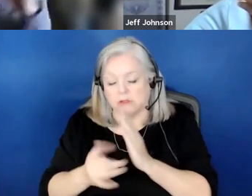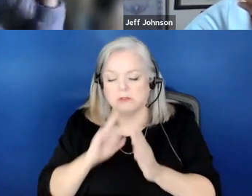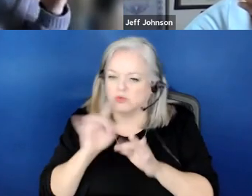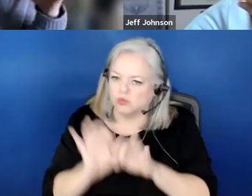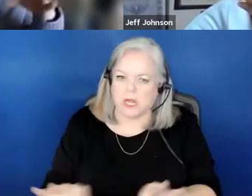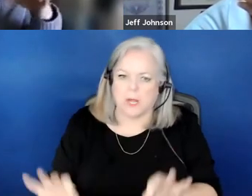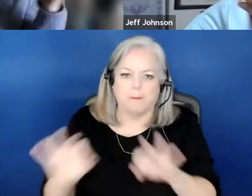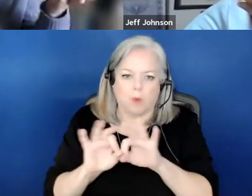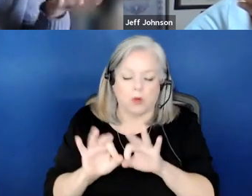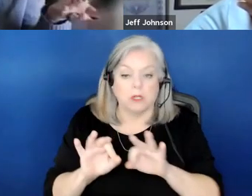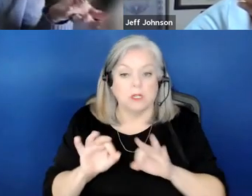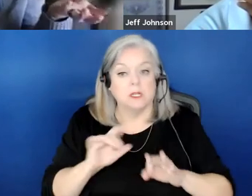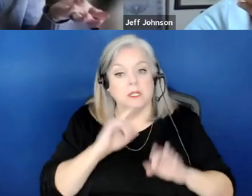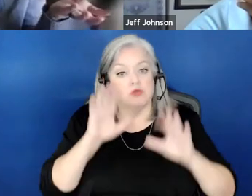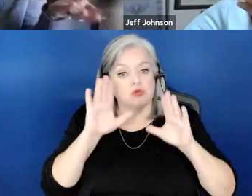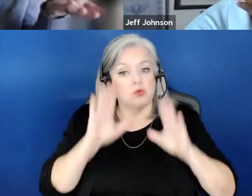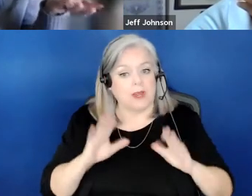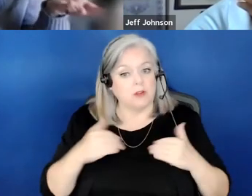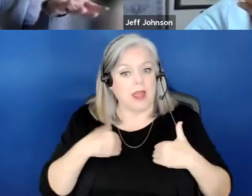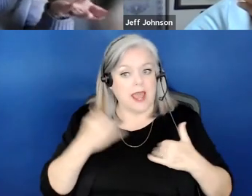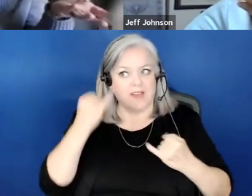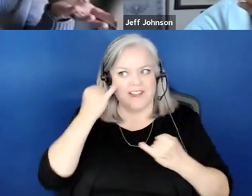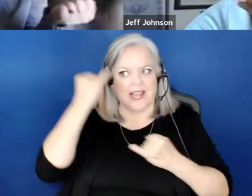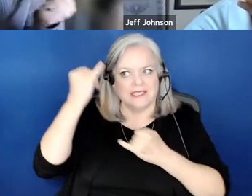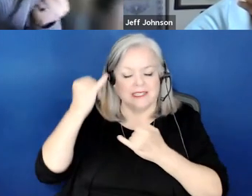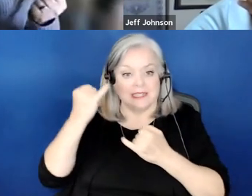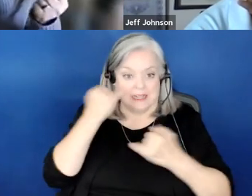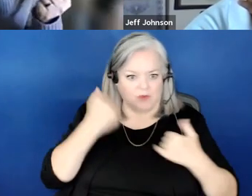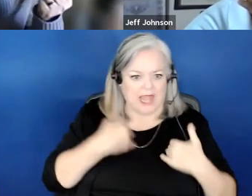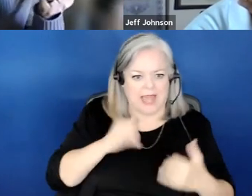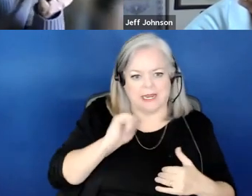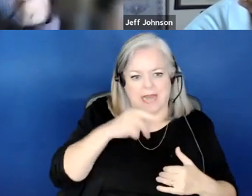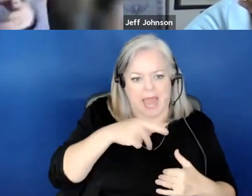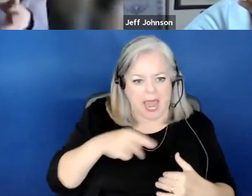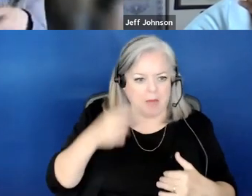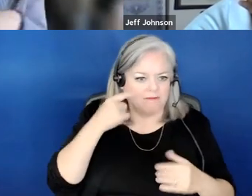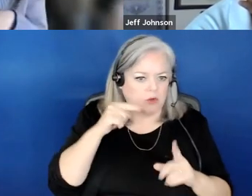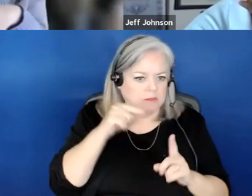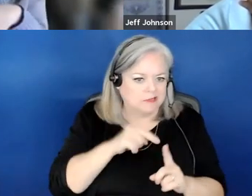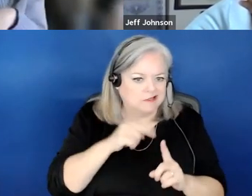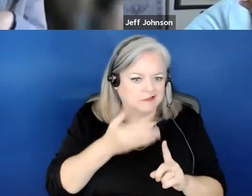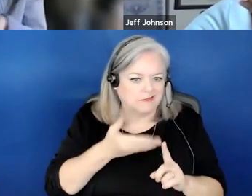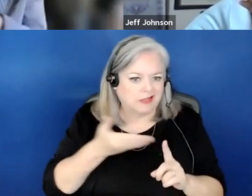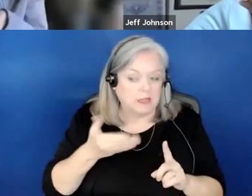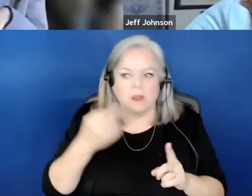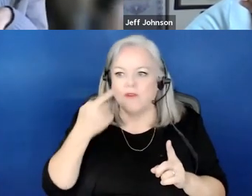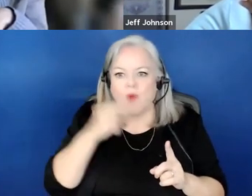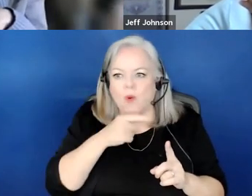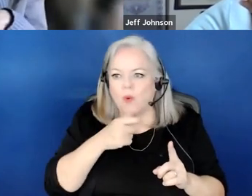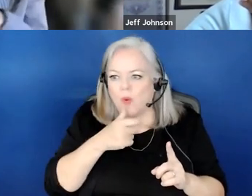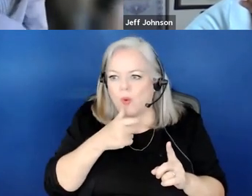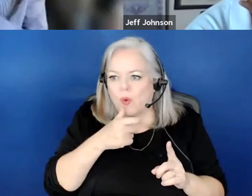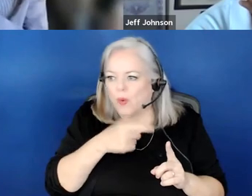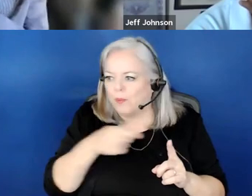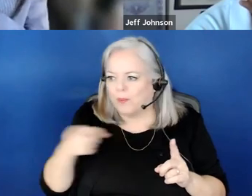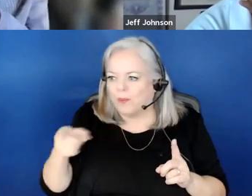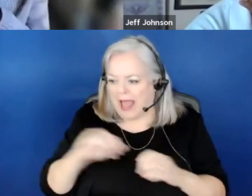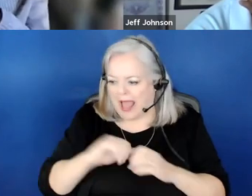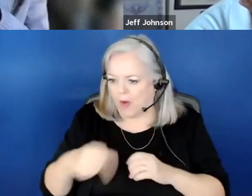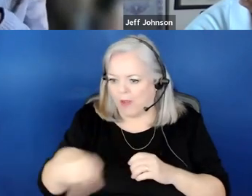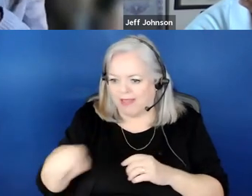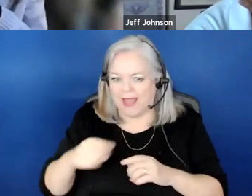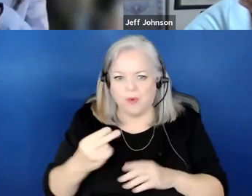It's great to have an idea of it would be great if we had an app that did this, but for whom and how are they going to use it? And having those personas